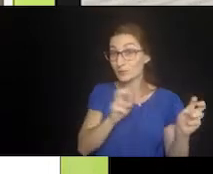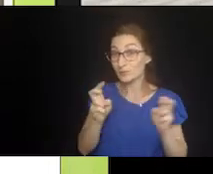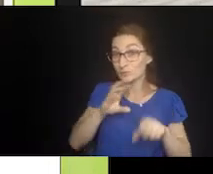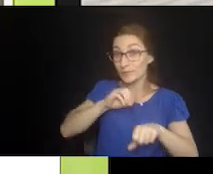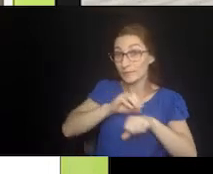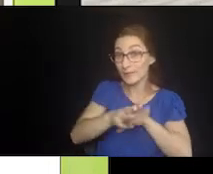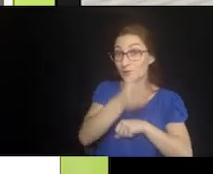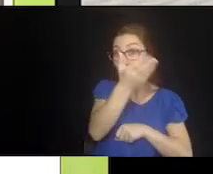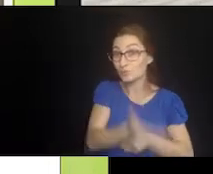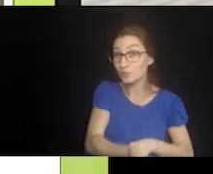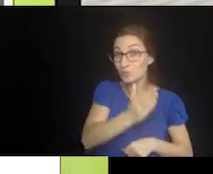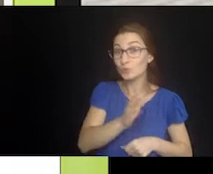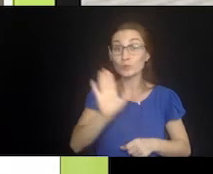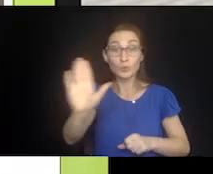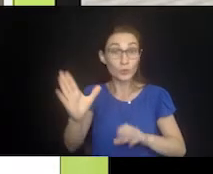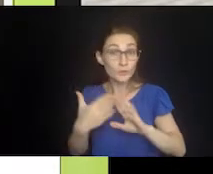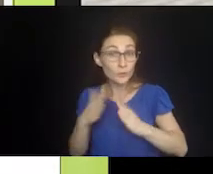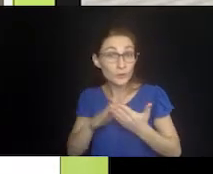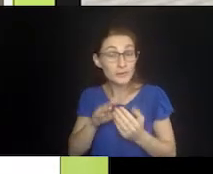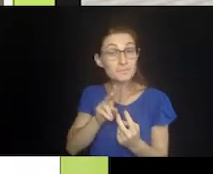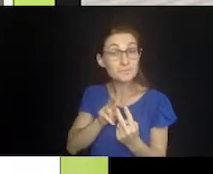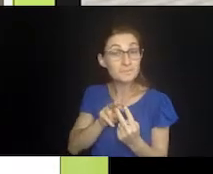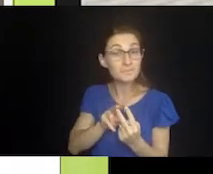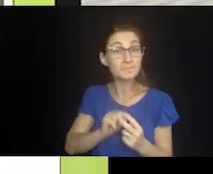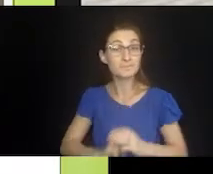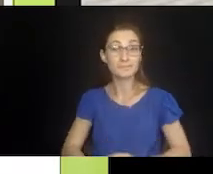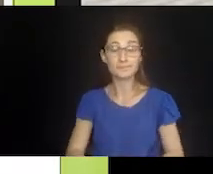that affects you in your community?